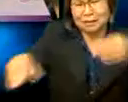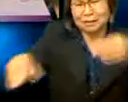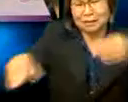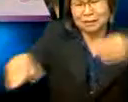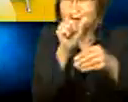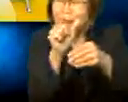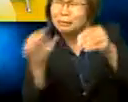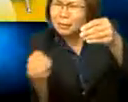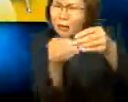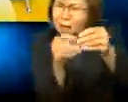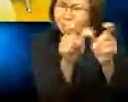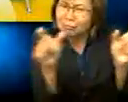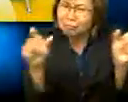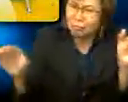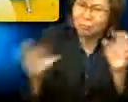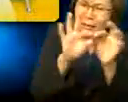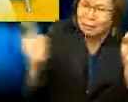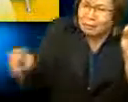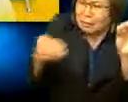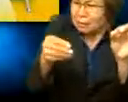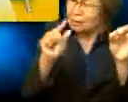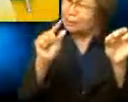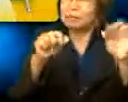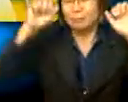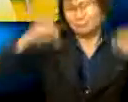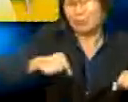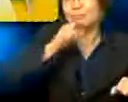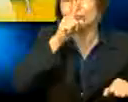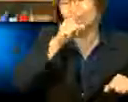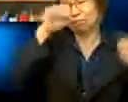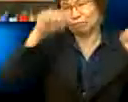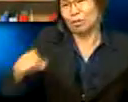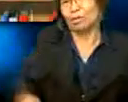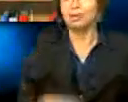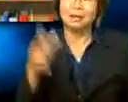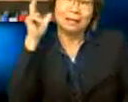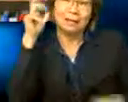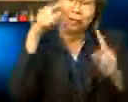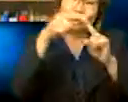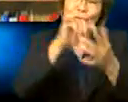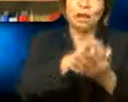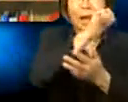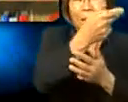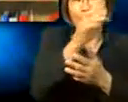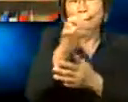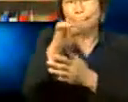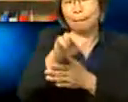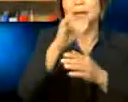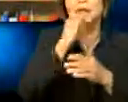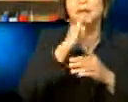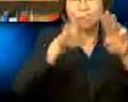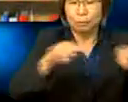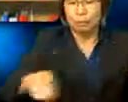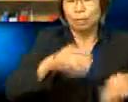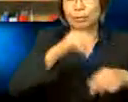more? Of course you may. Let's listen to it. Aming is a pupil of